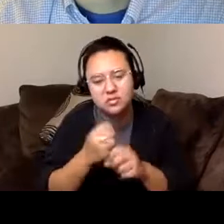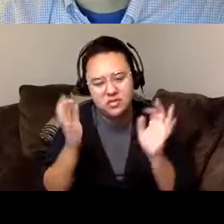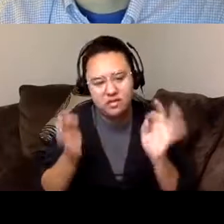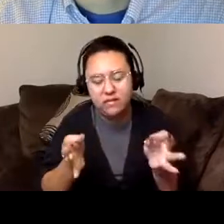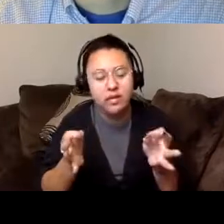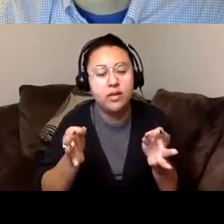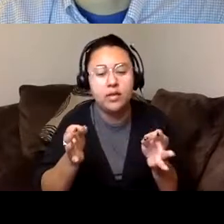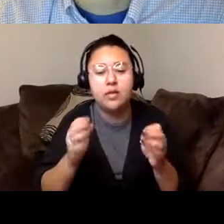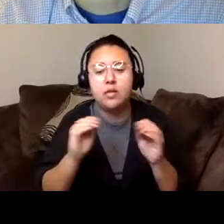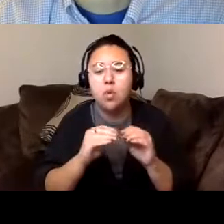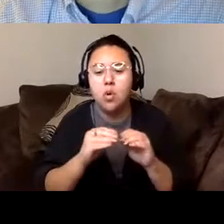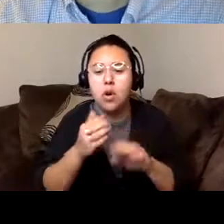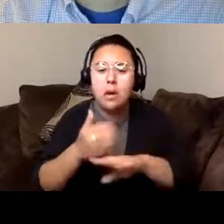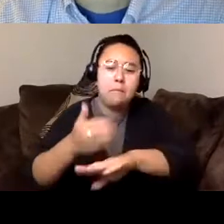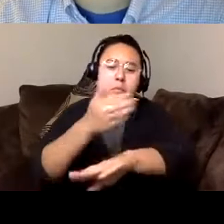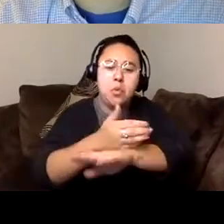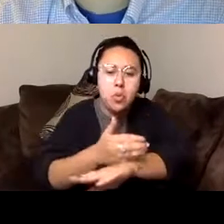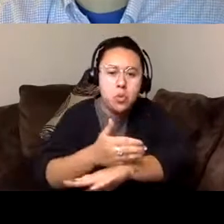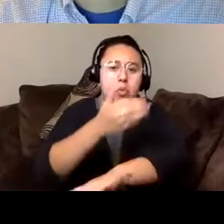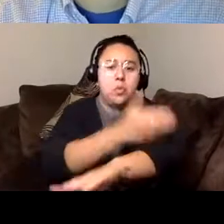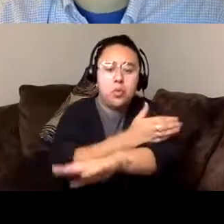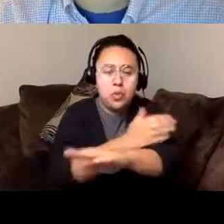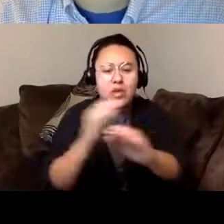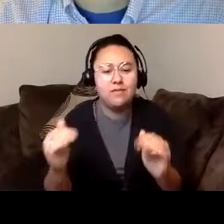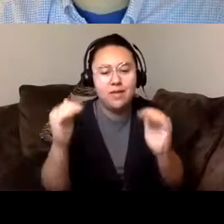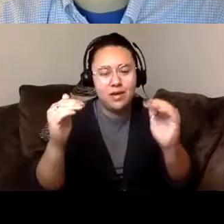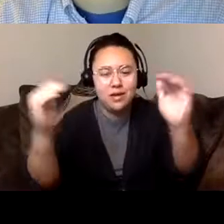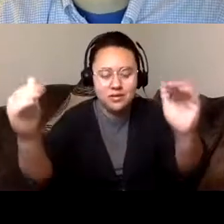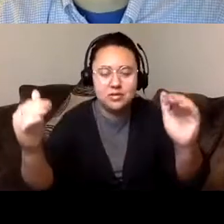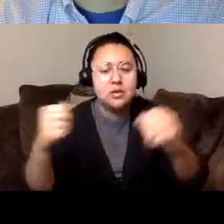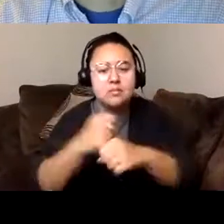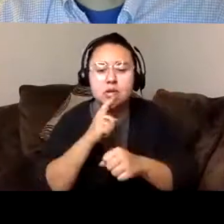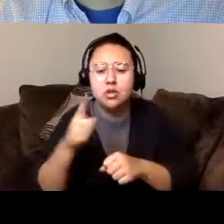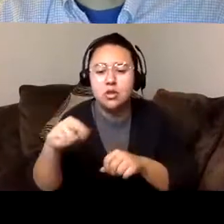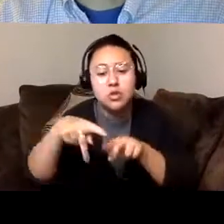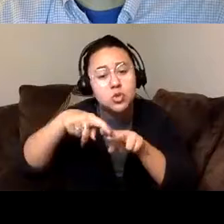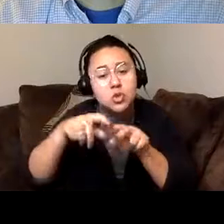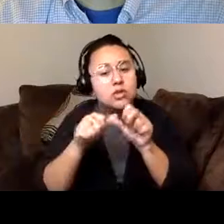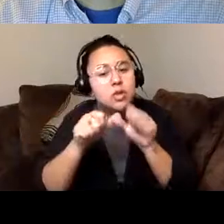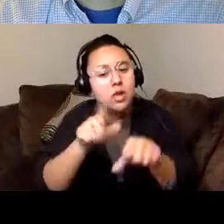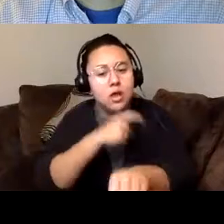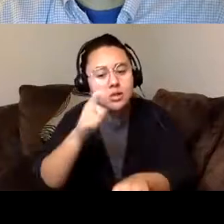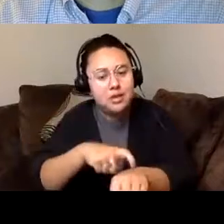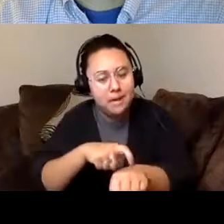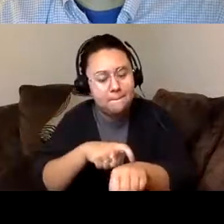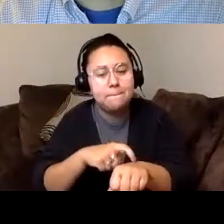more advances in improving the devices to make sure they last longer.